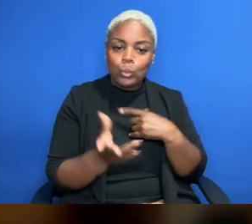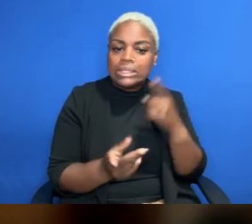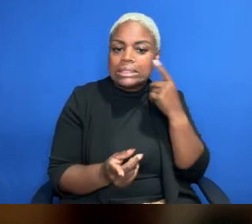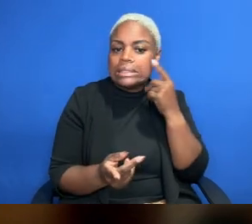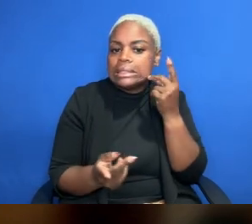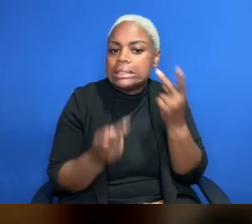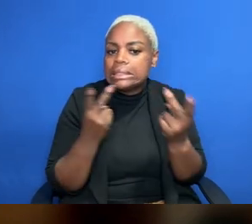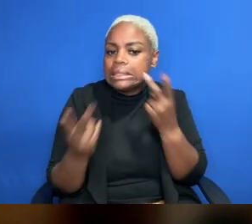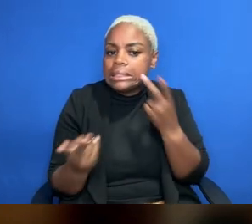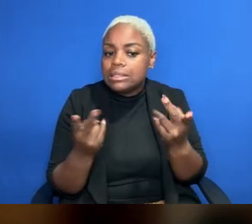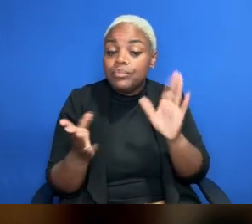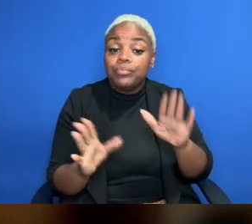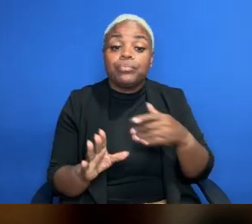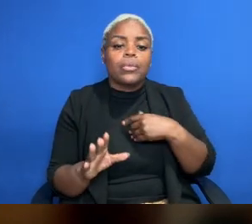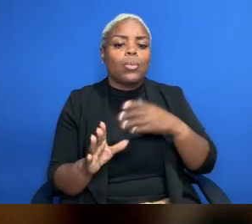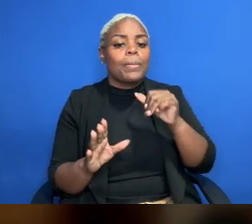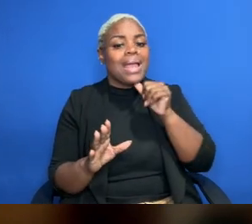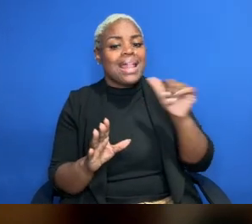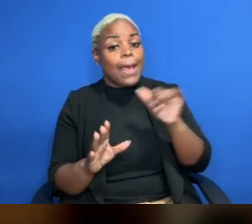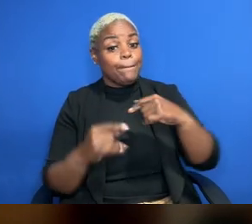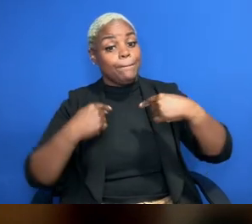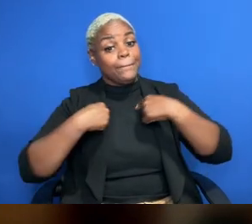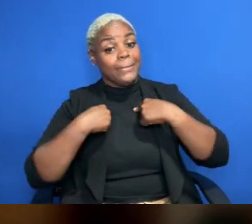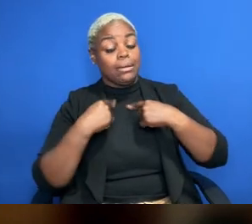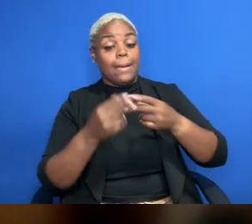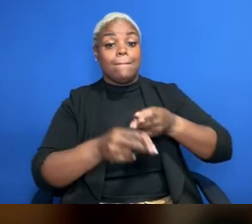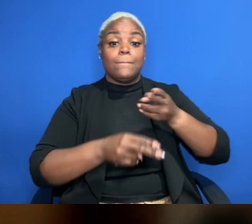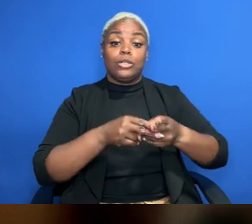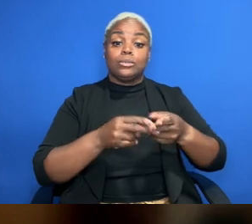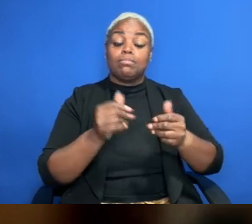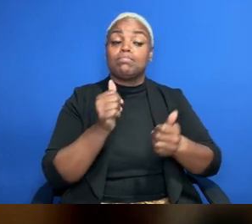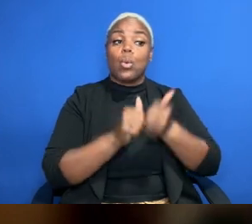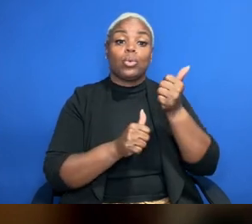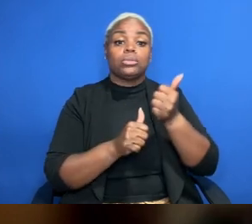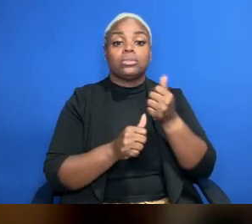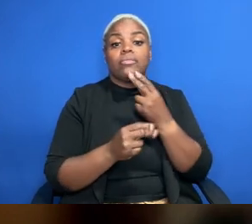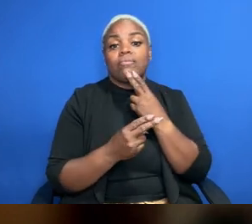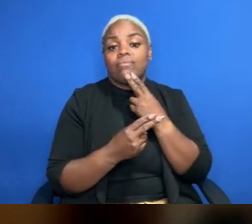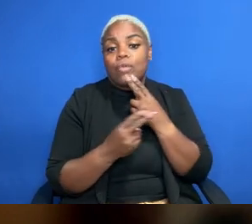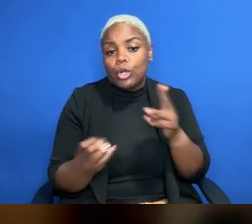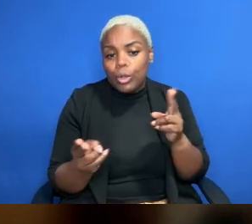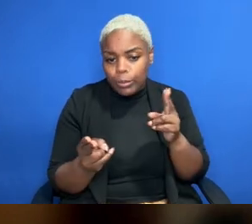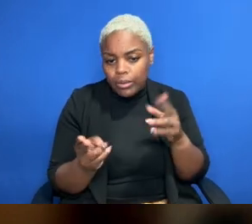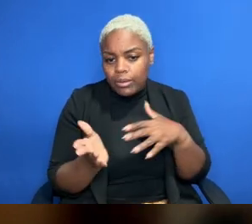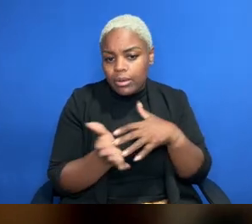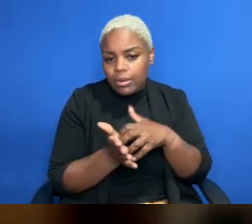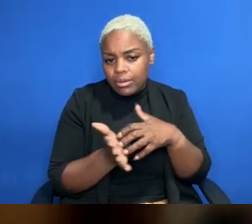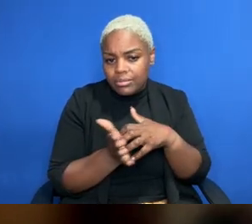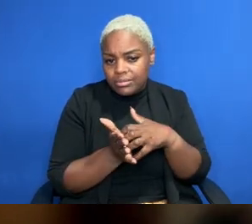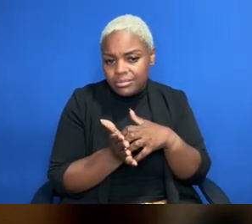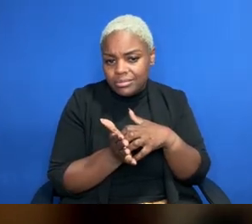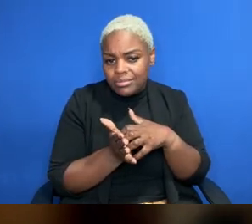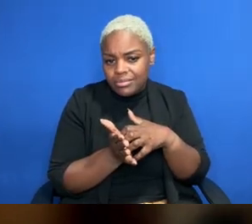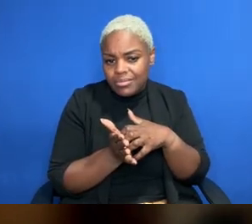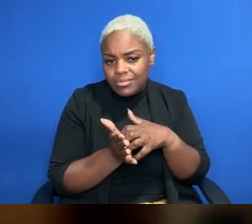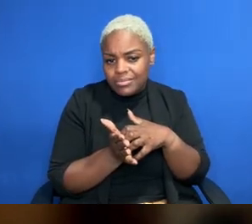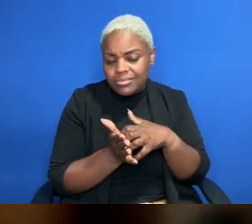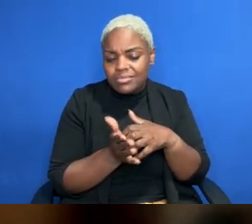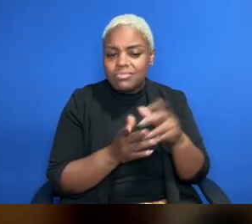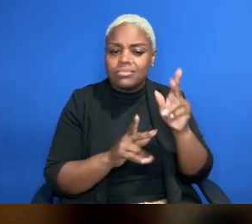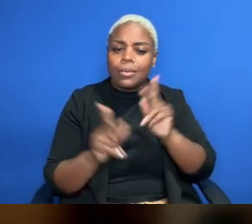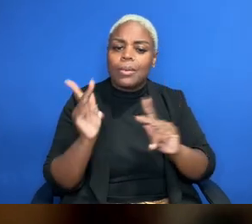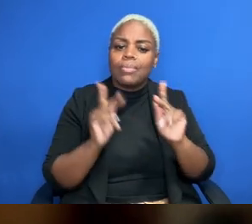really key in what we're seeing. It would not be like me not to mention that the